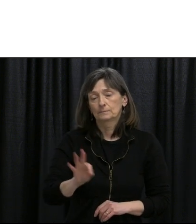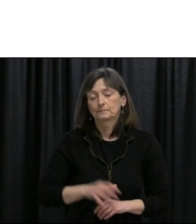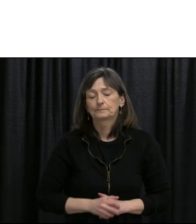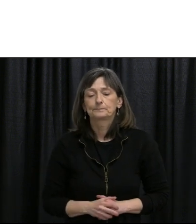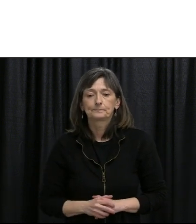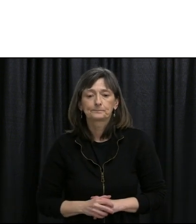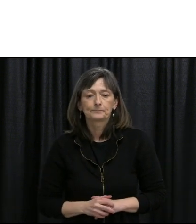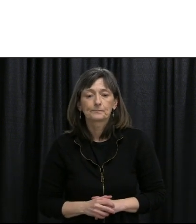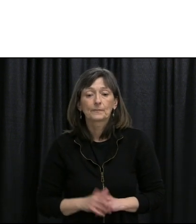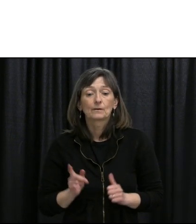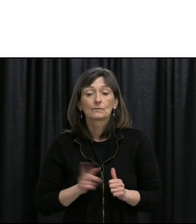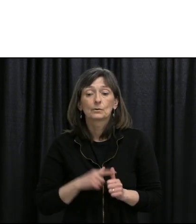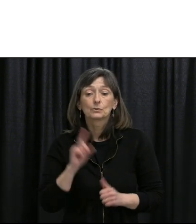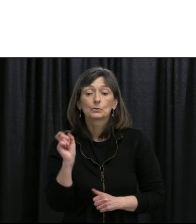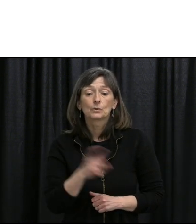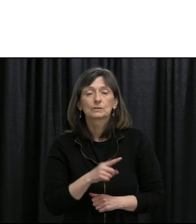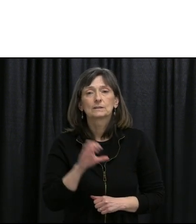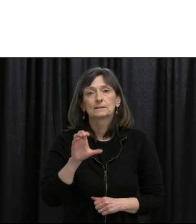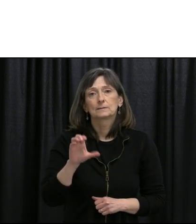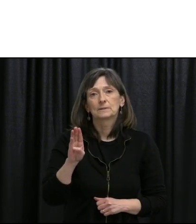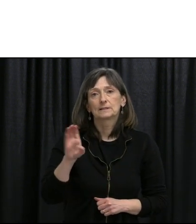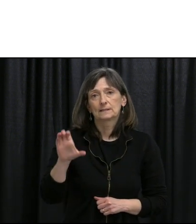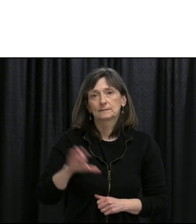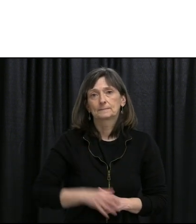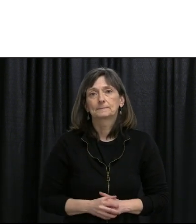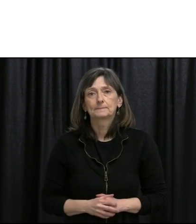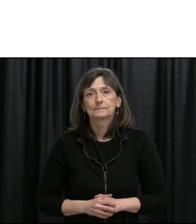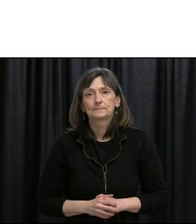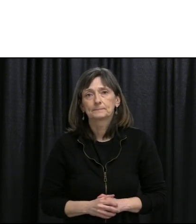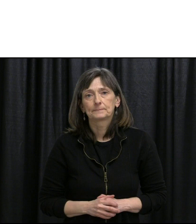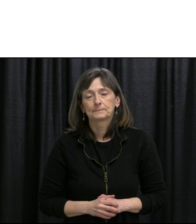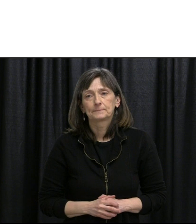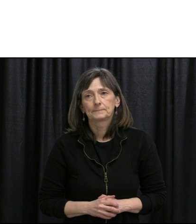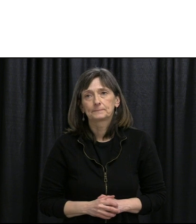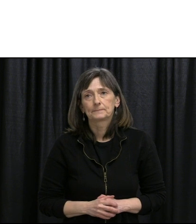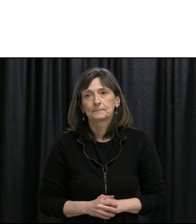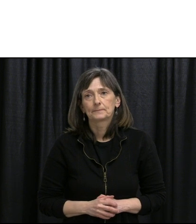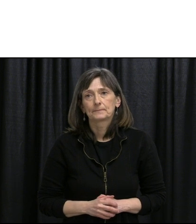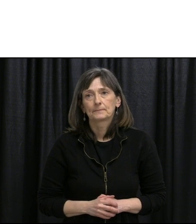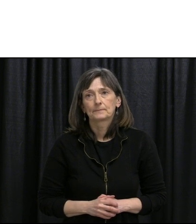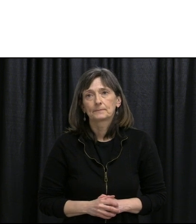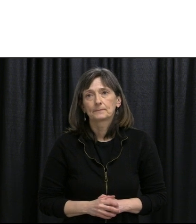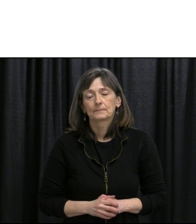first questions today are from Peter Cowan of CBC News. Please go ahead.